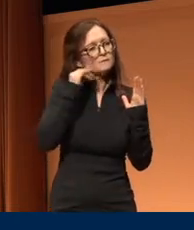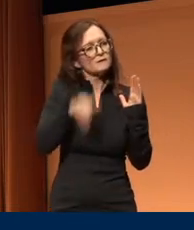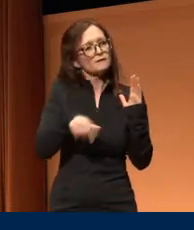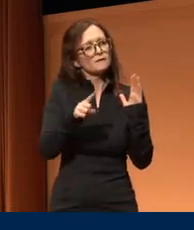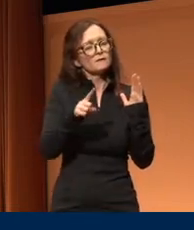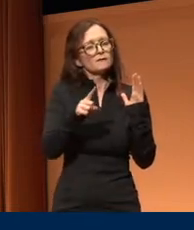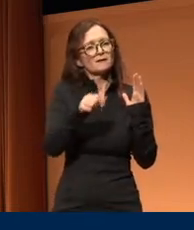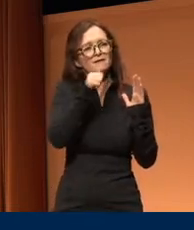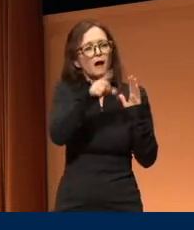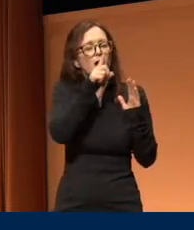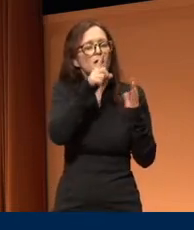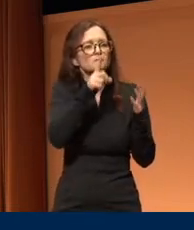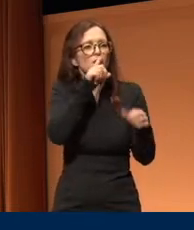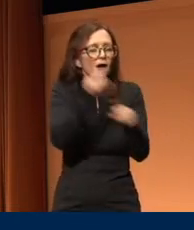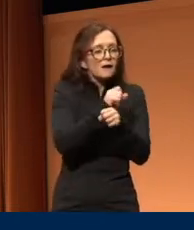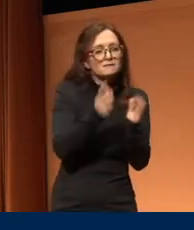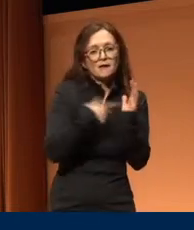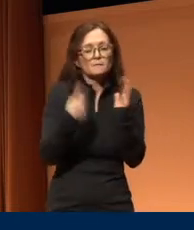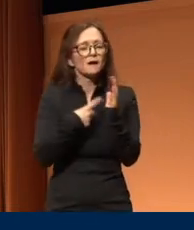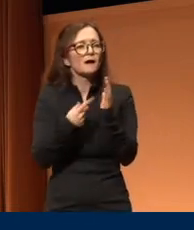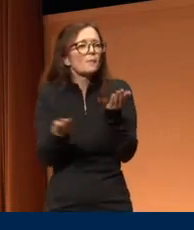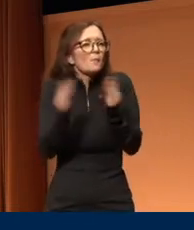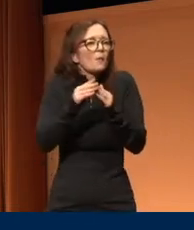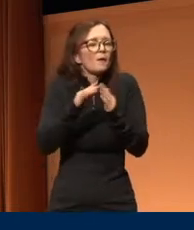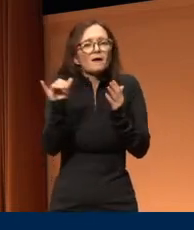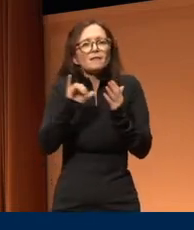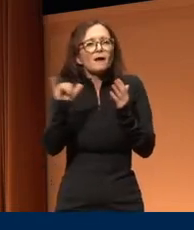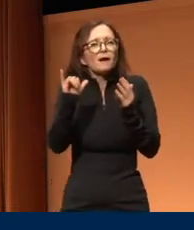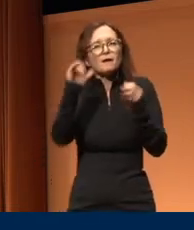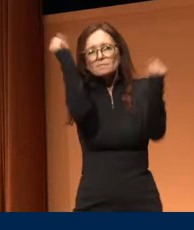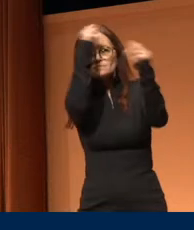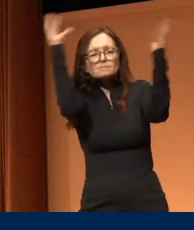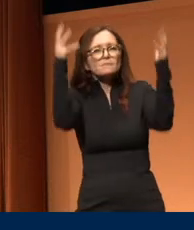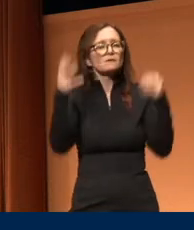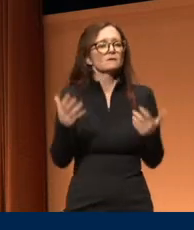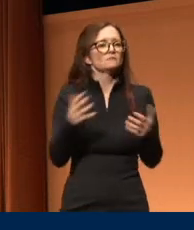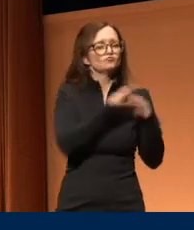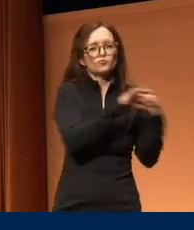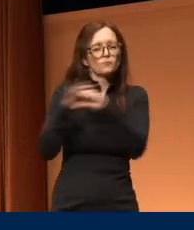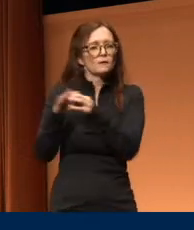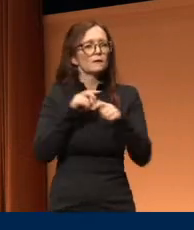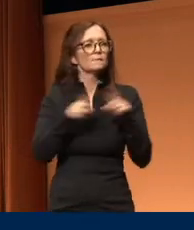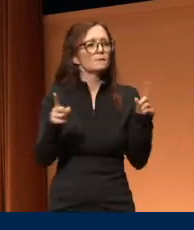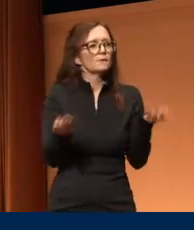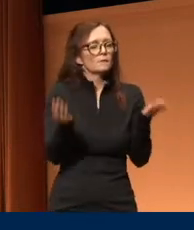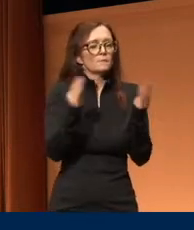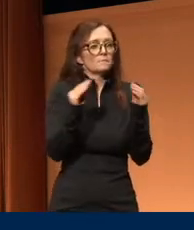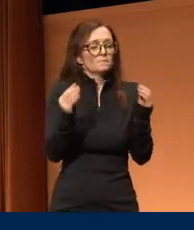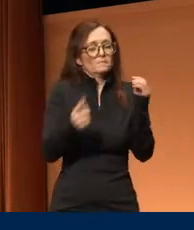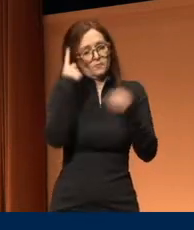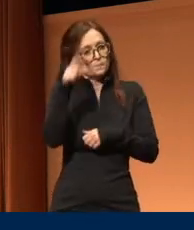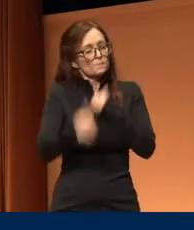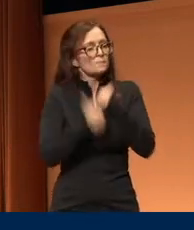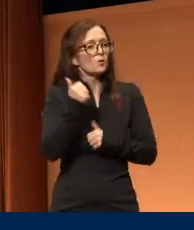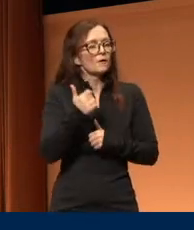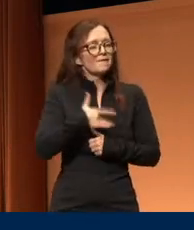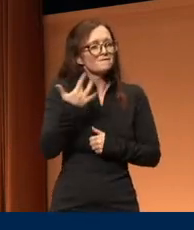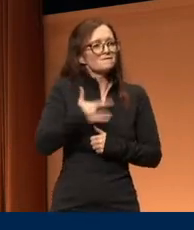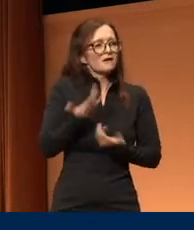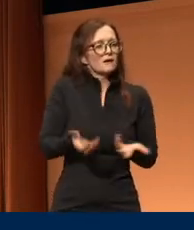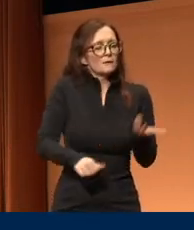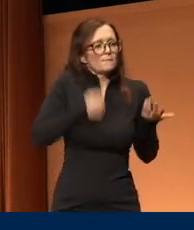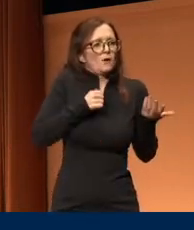were literal. Some younger protesters did meet their spouses on the traffic circles they had joined. But for most, the feeling described was